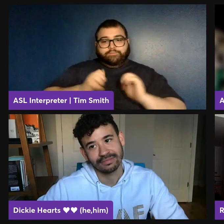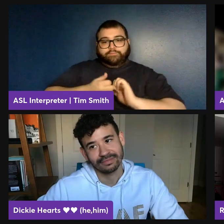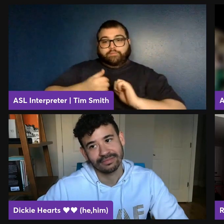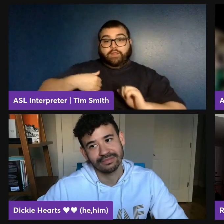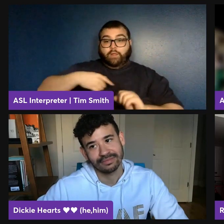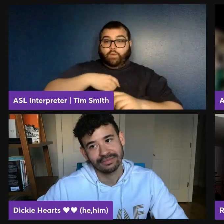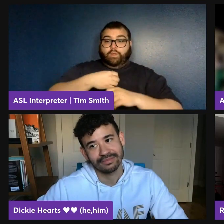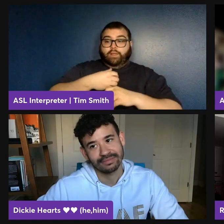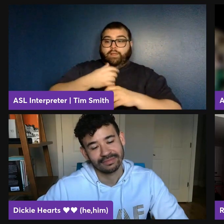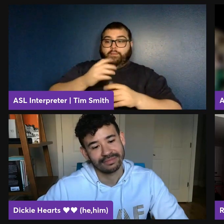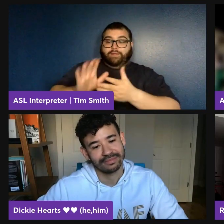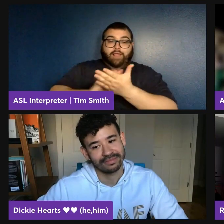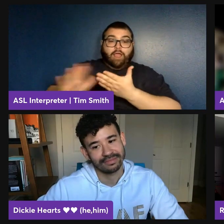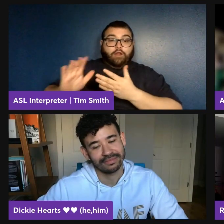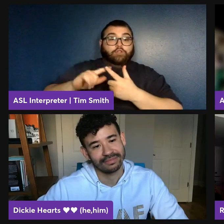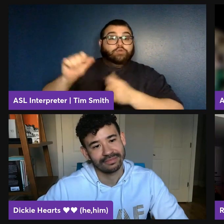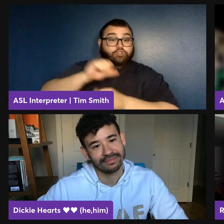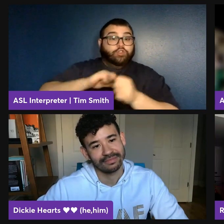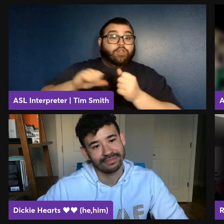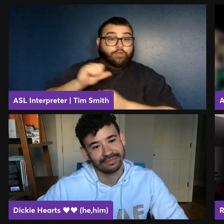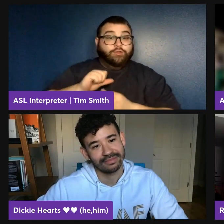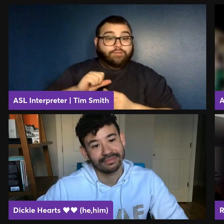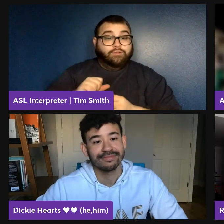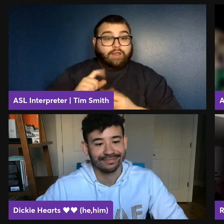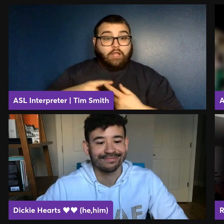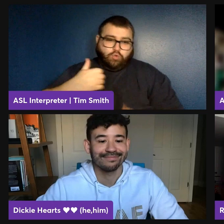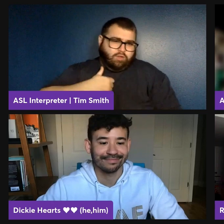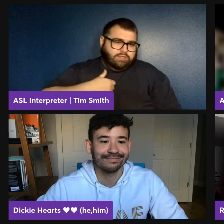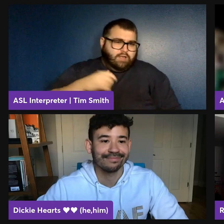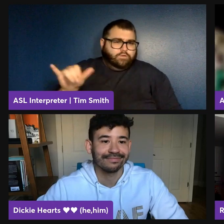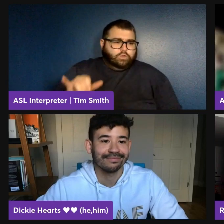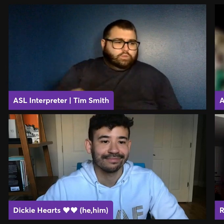how can we be kinder to each other and kinder to ourselves?